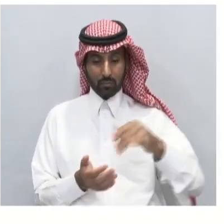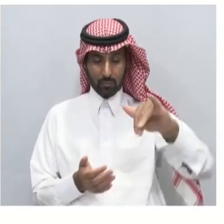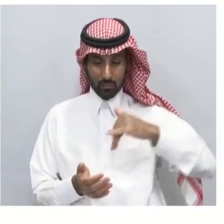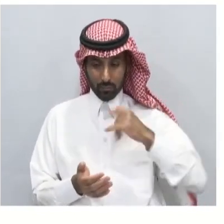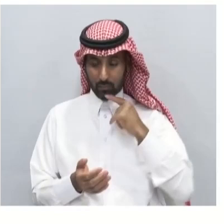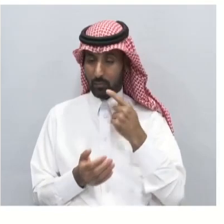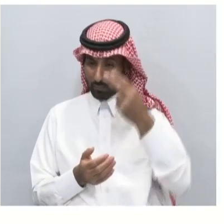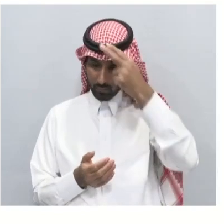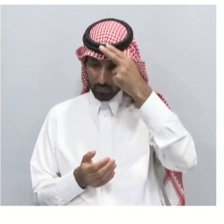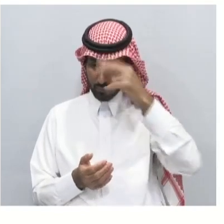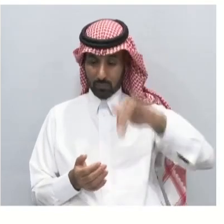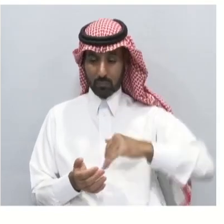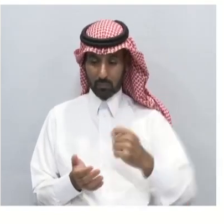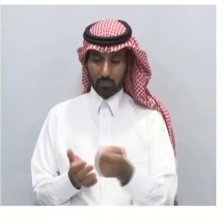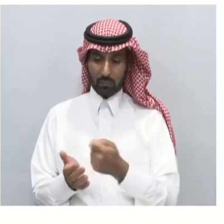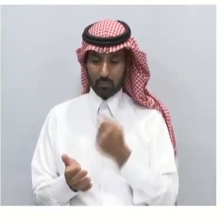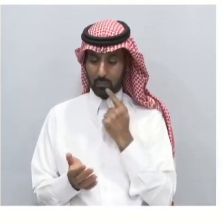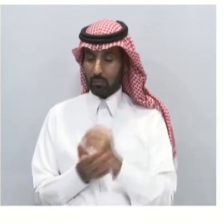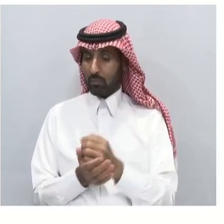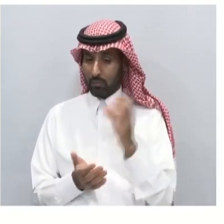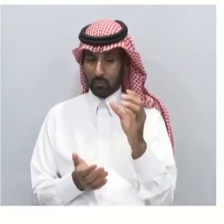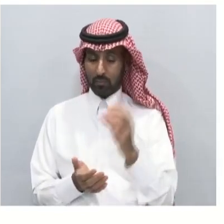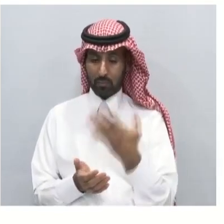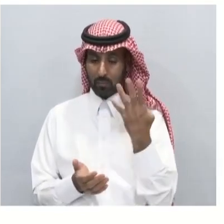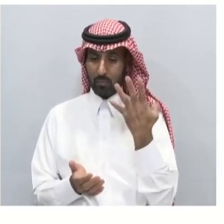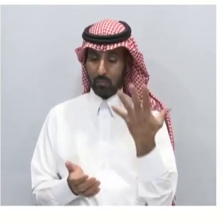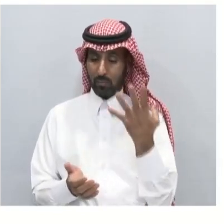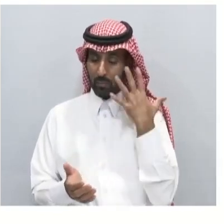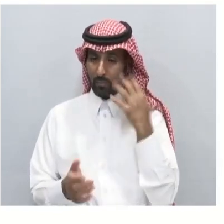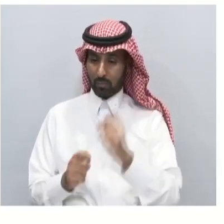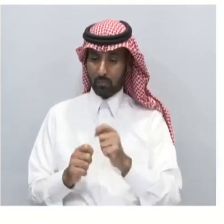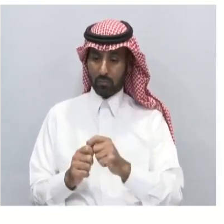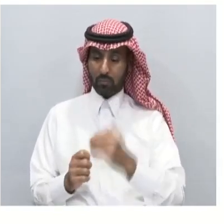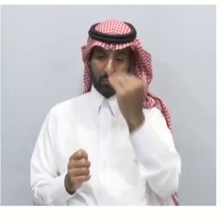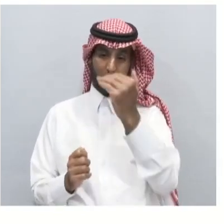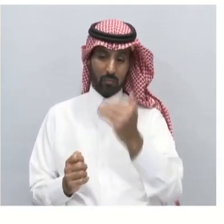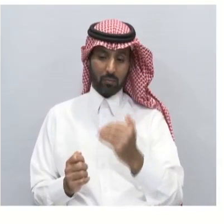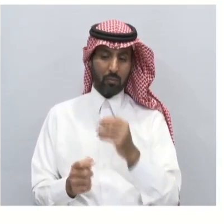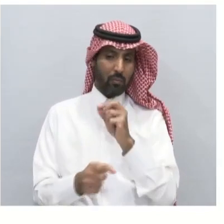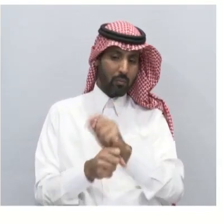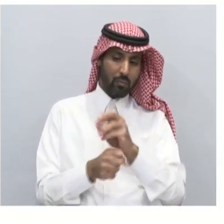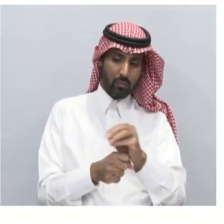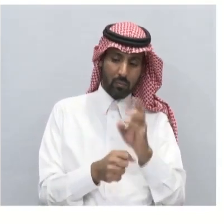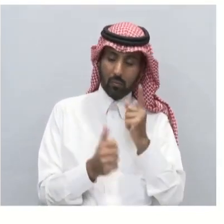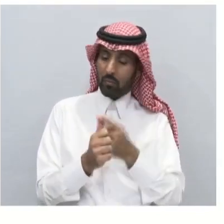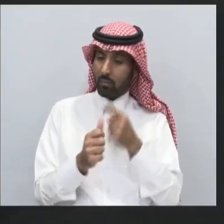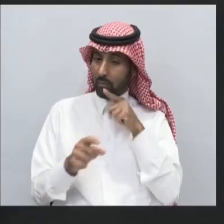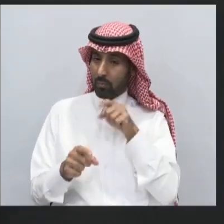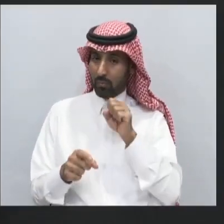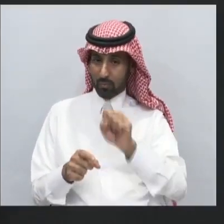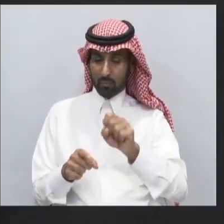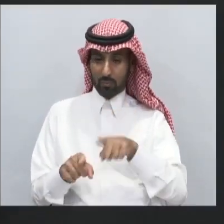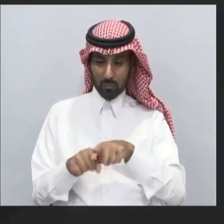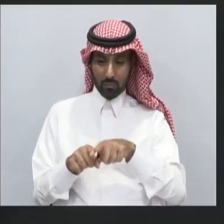In your country, write five expressions of advice. Give your friend who is coming to Saudi, give him